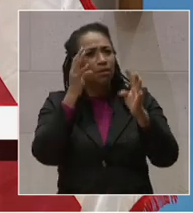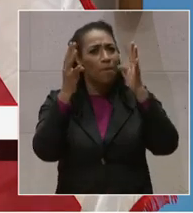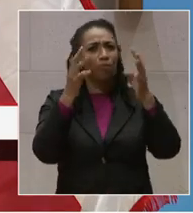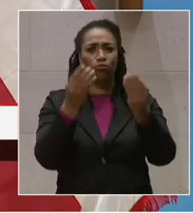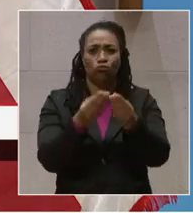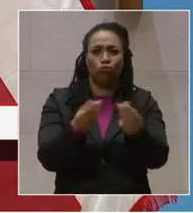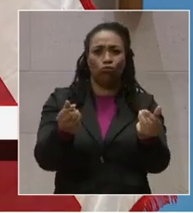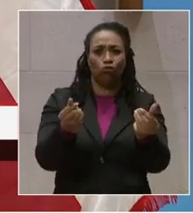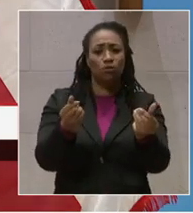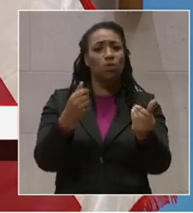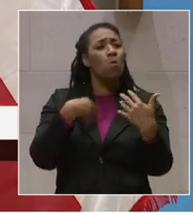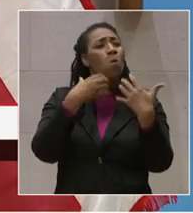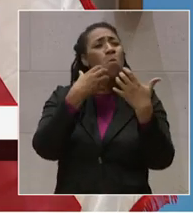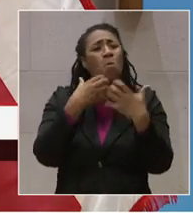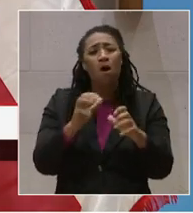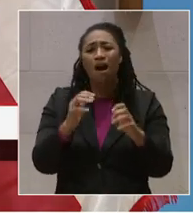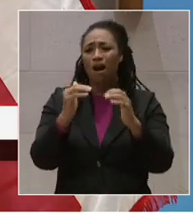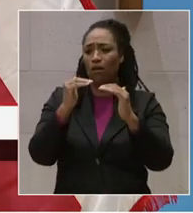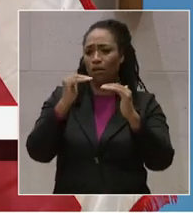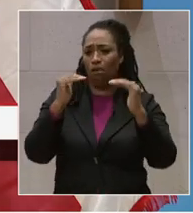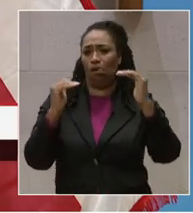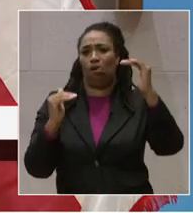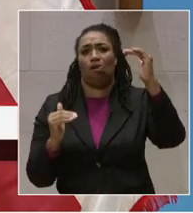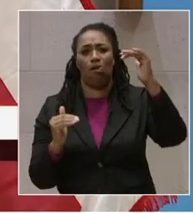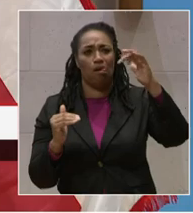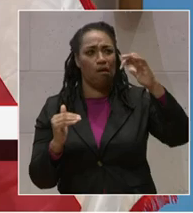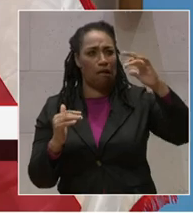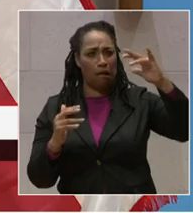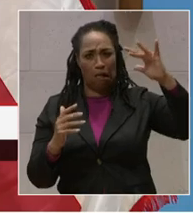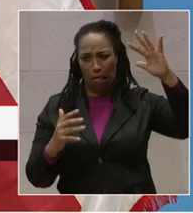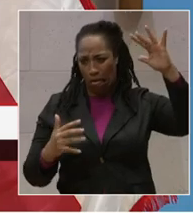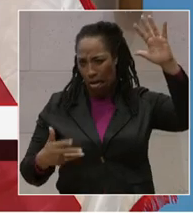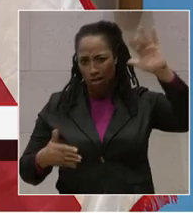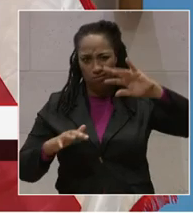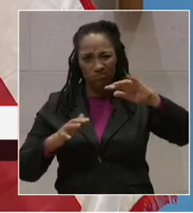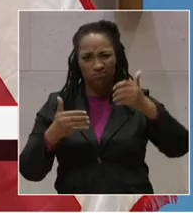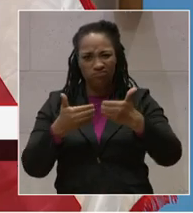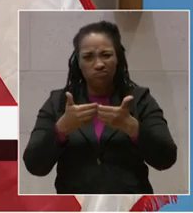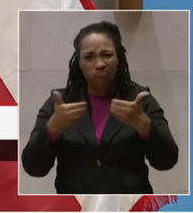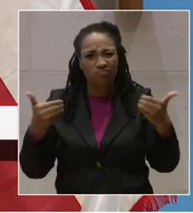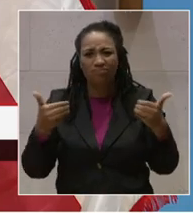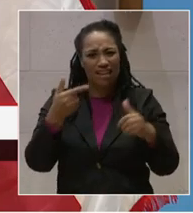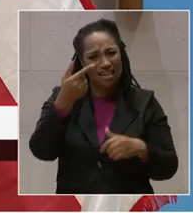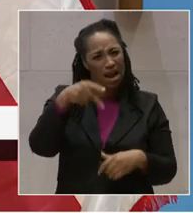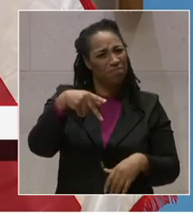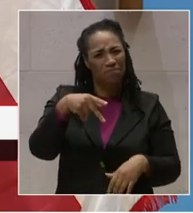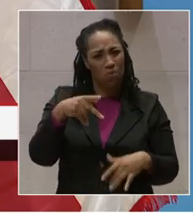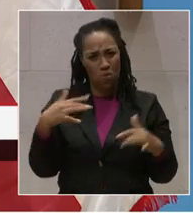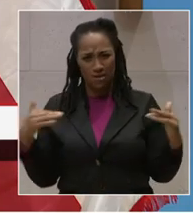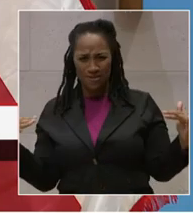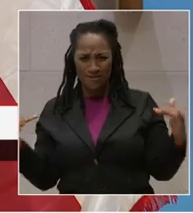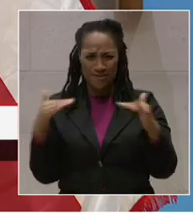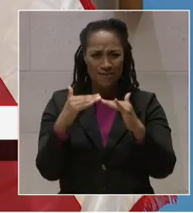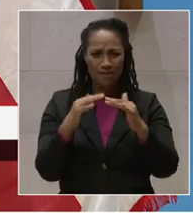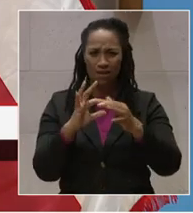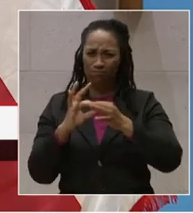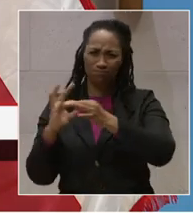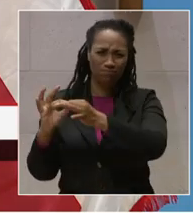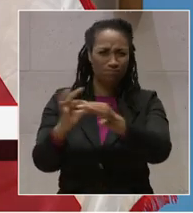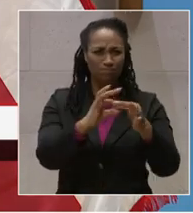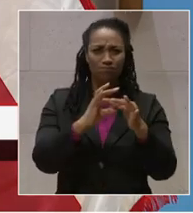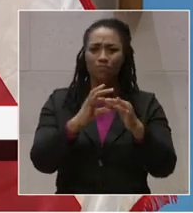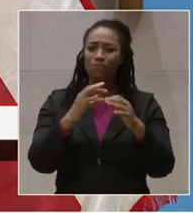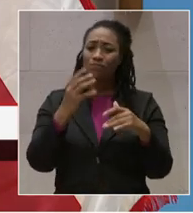to 10 million gap in supply. We're going to address those. We're going to do like the mayor did, set a